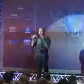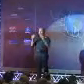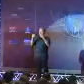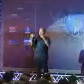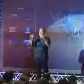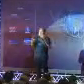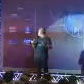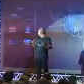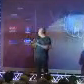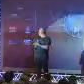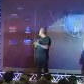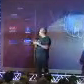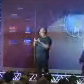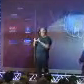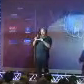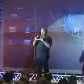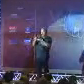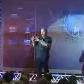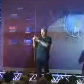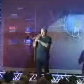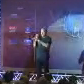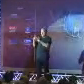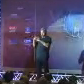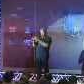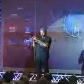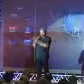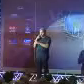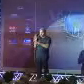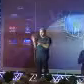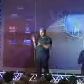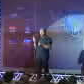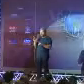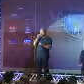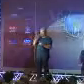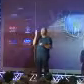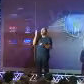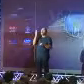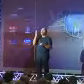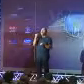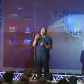sophisticated networking coming out the back, all running Linux.